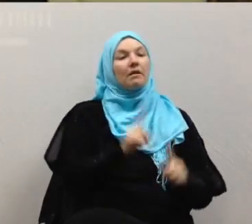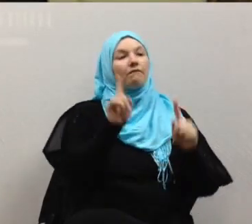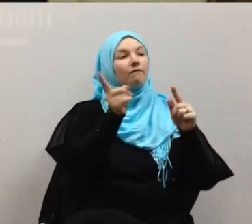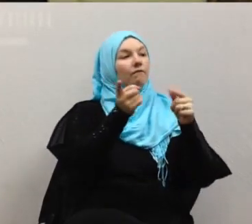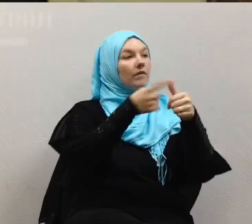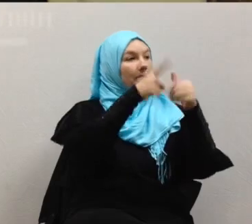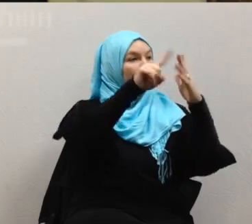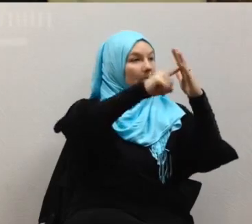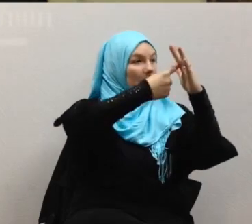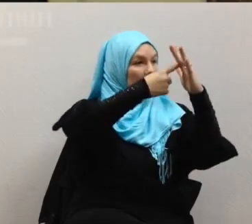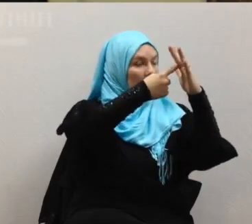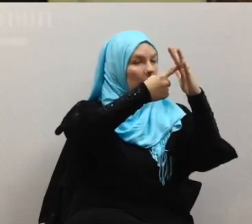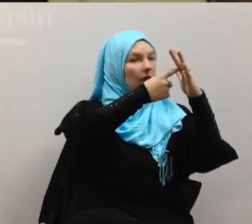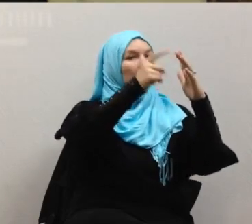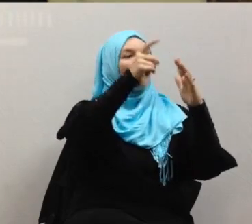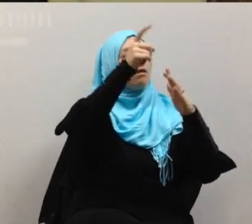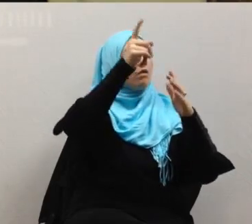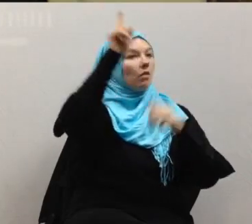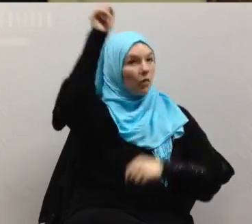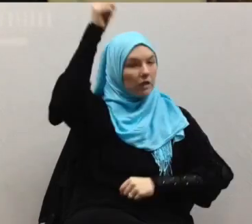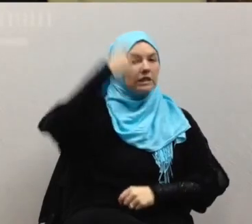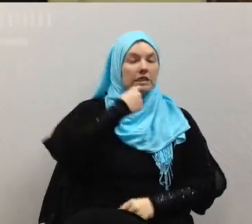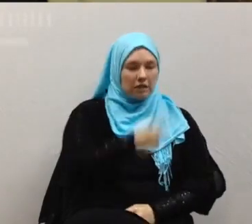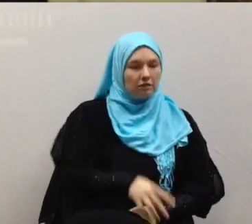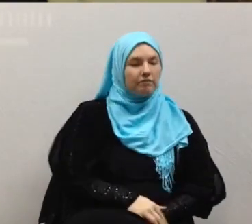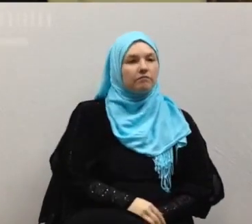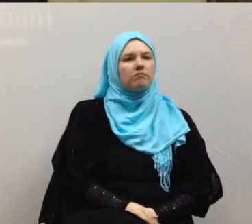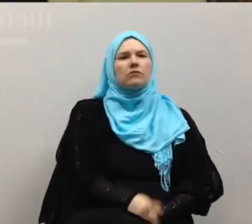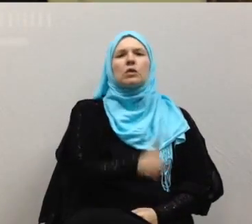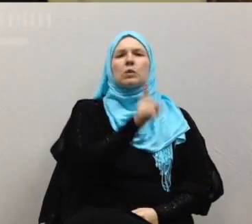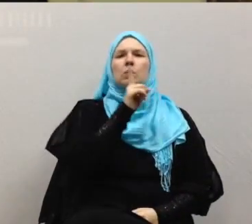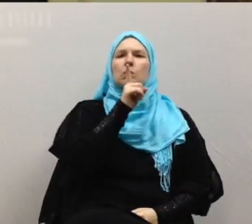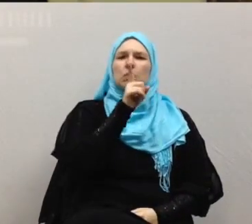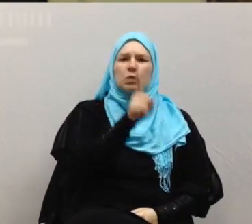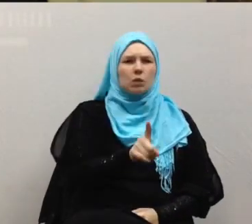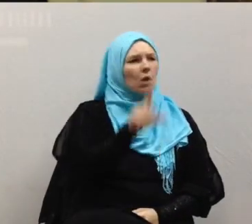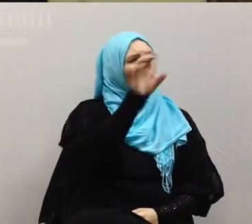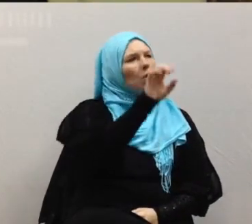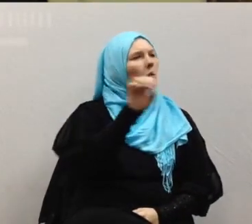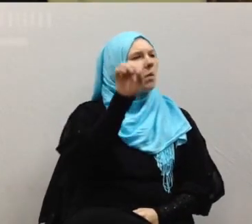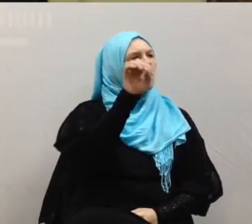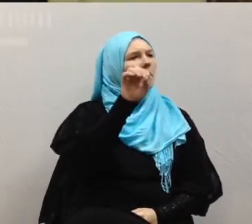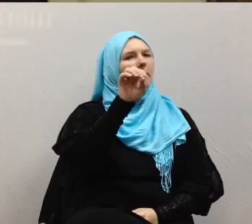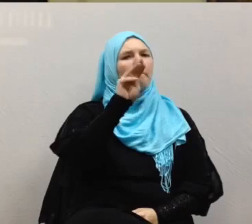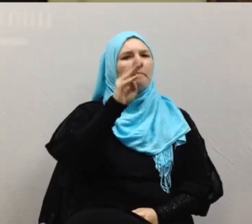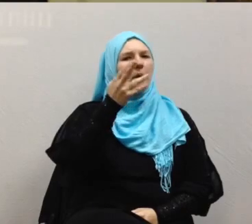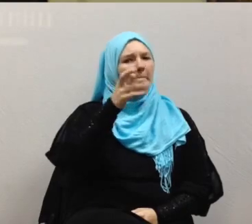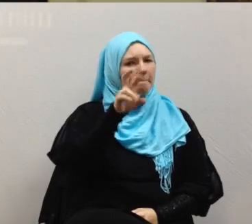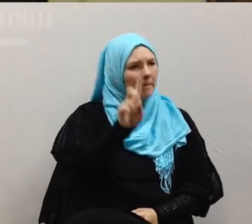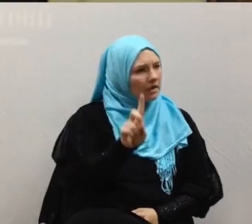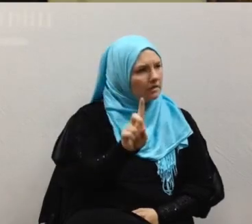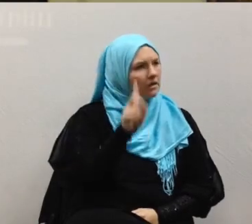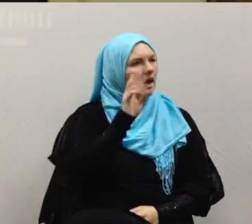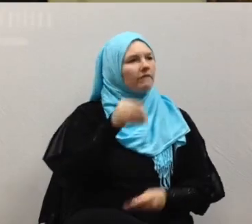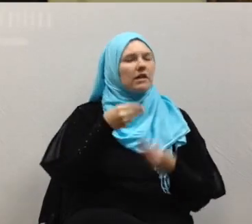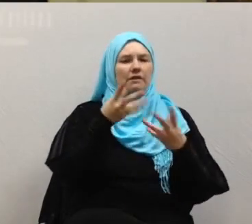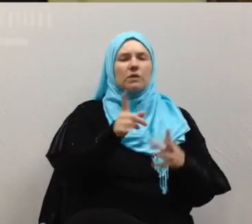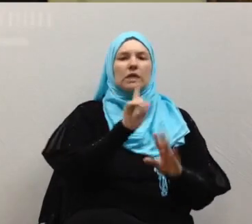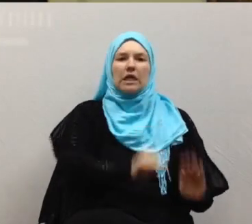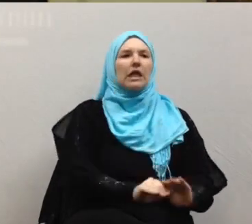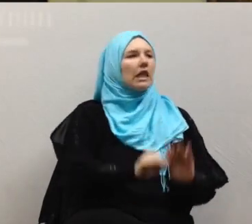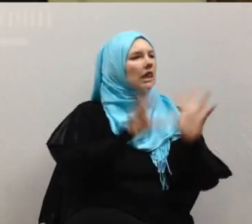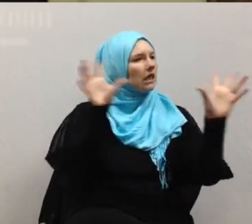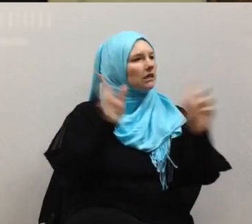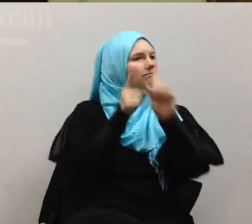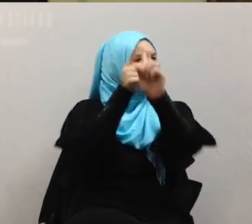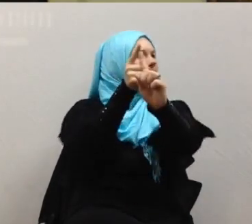ta'ala says, indeed, we have given you, O Muhammad, a clear conquest. This is the conquest of